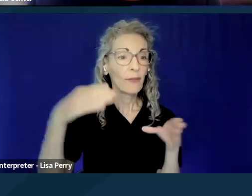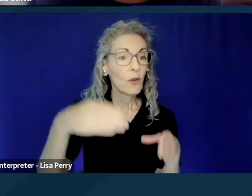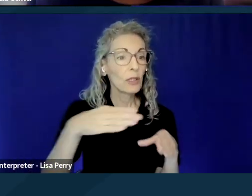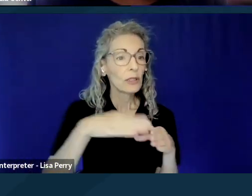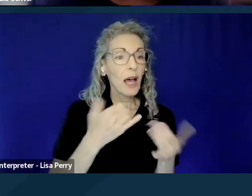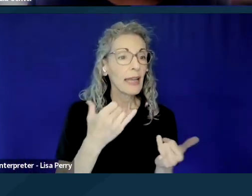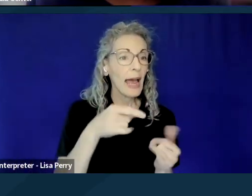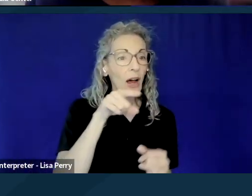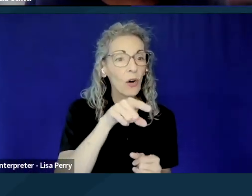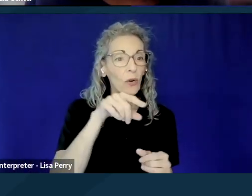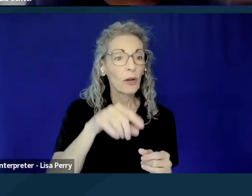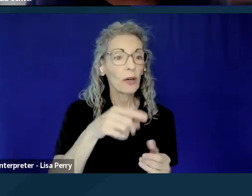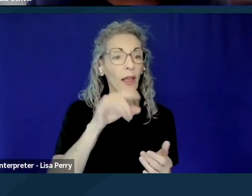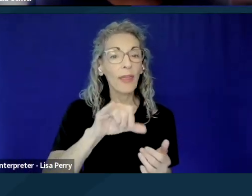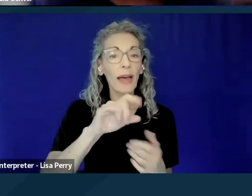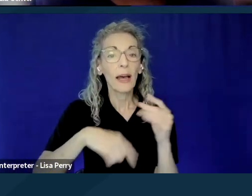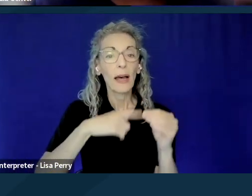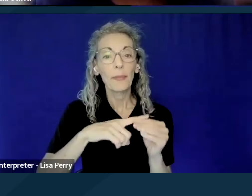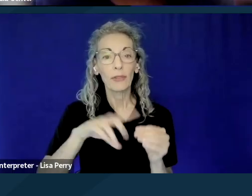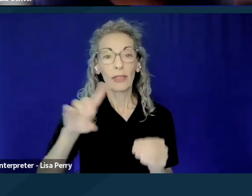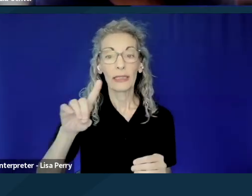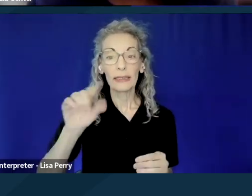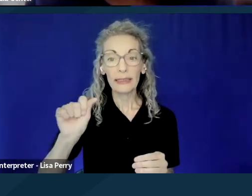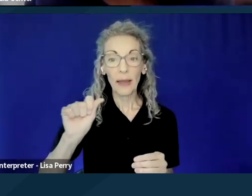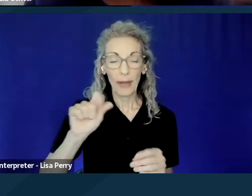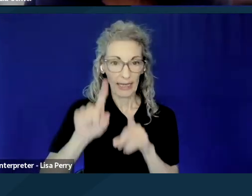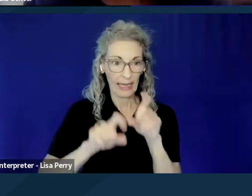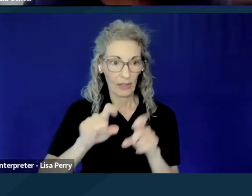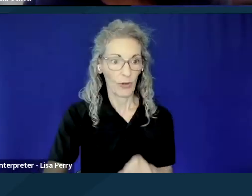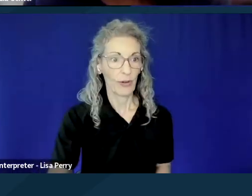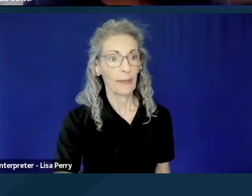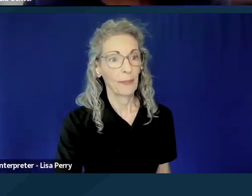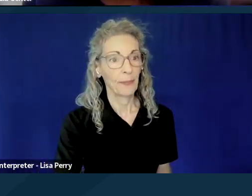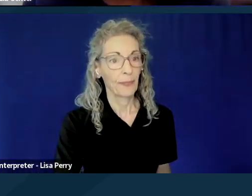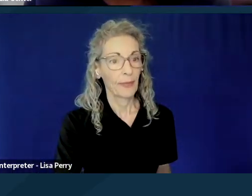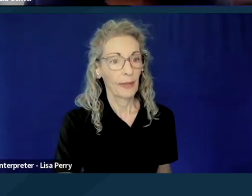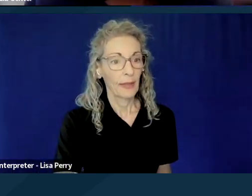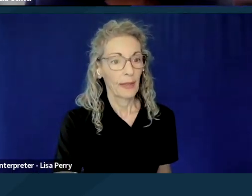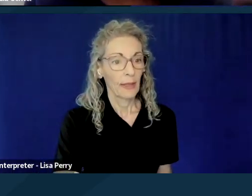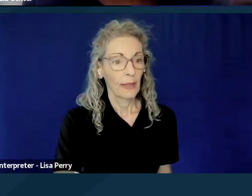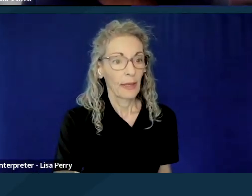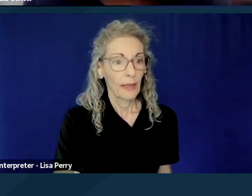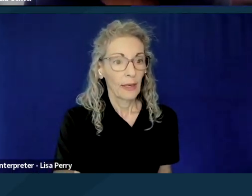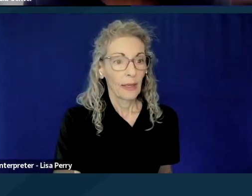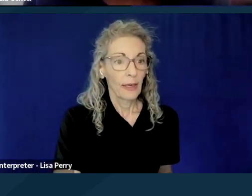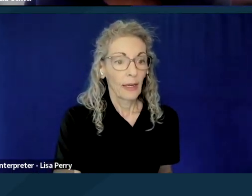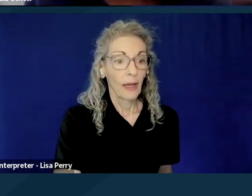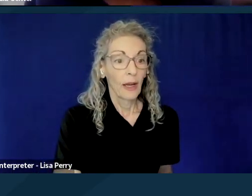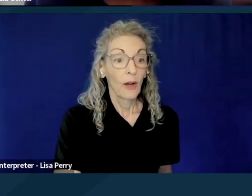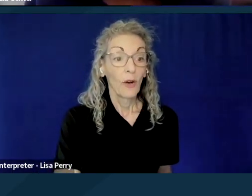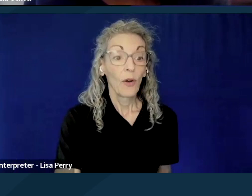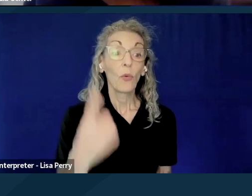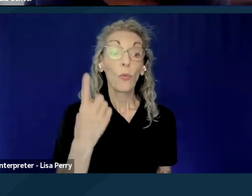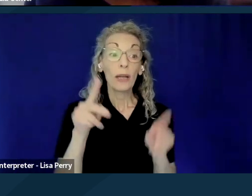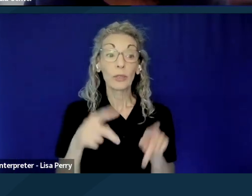right now that are about the disability inquiries. from one of our attendees writes, the NPRM